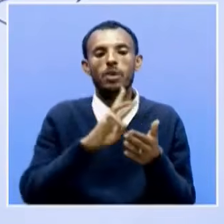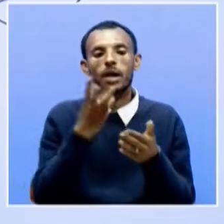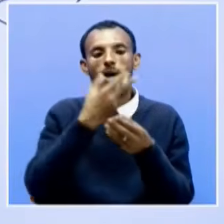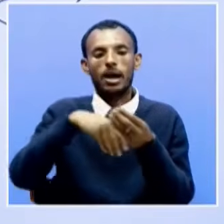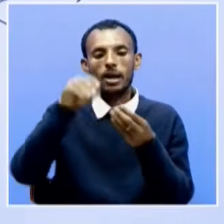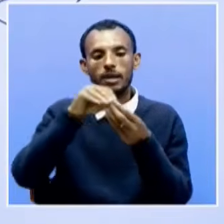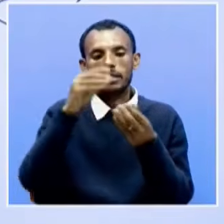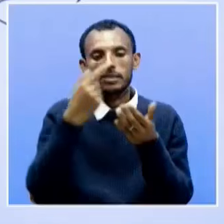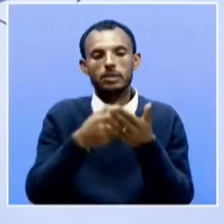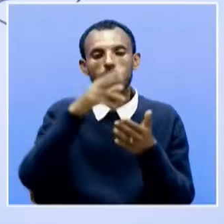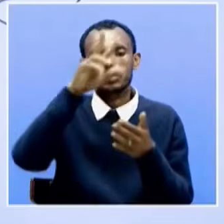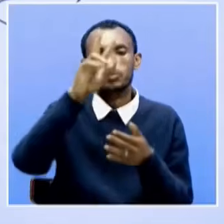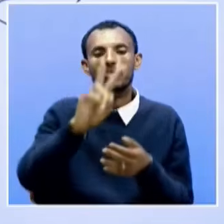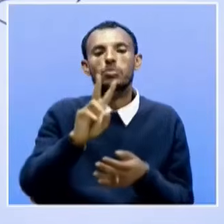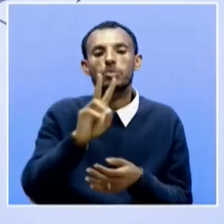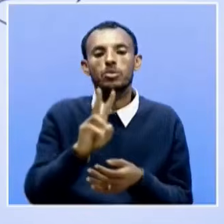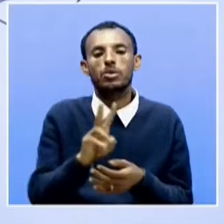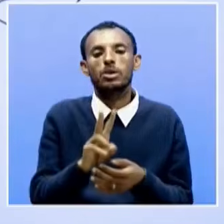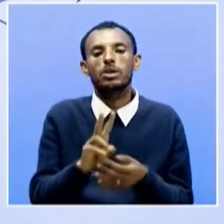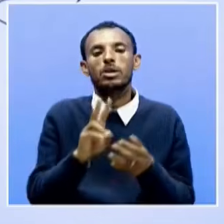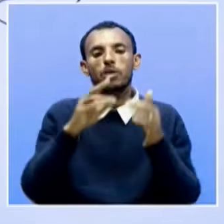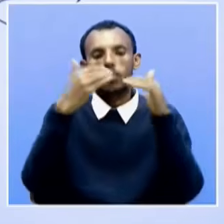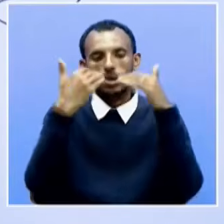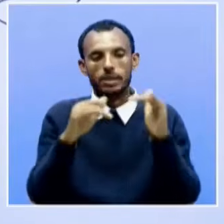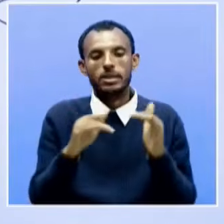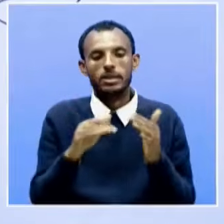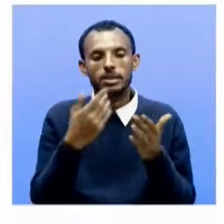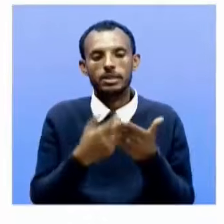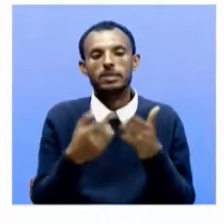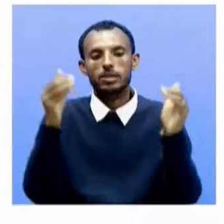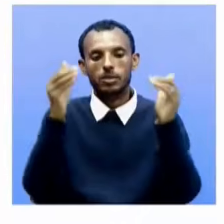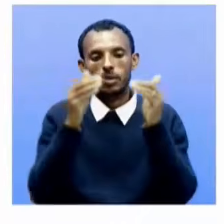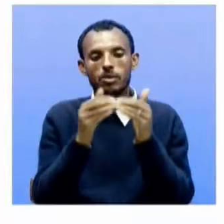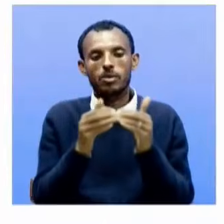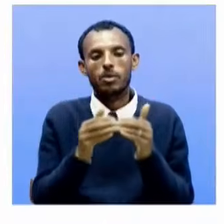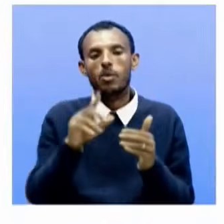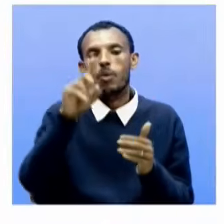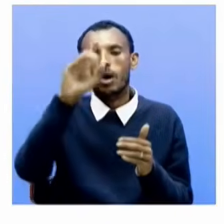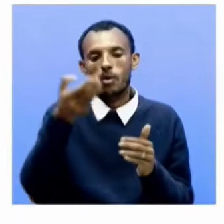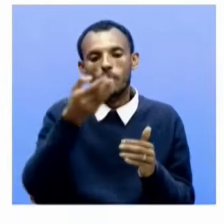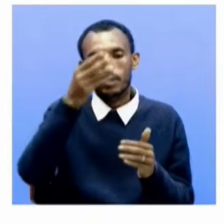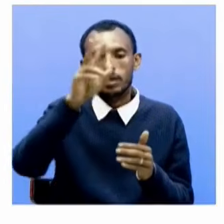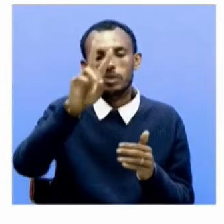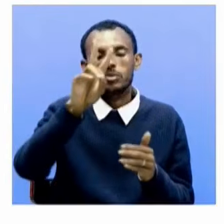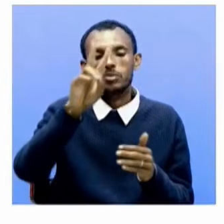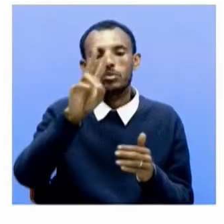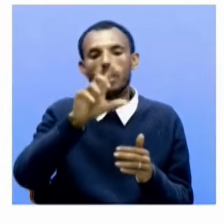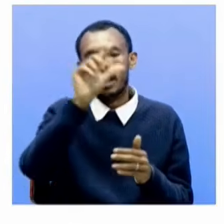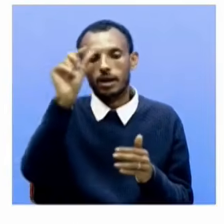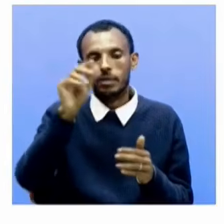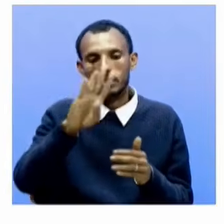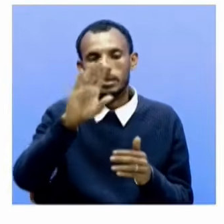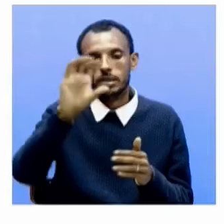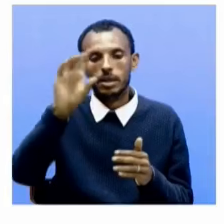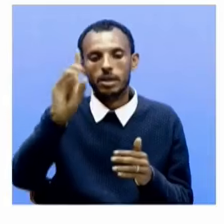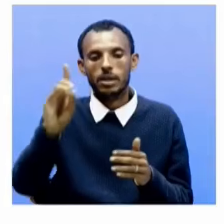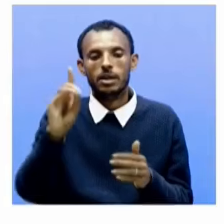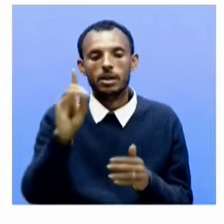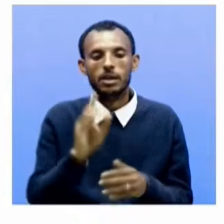adding these two quantities. So this becomes half of arc BCD